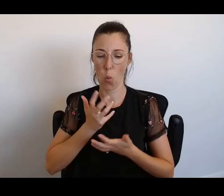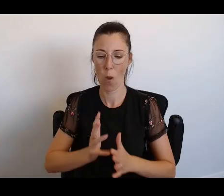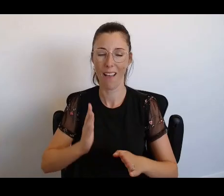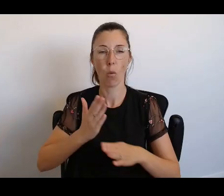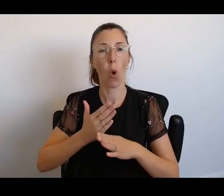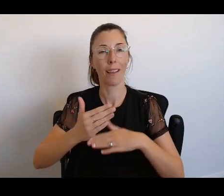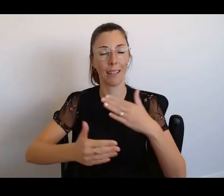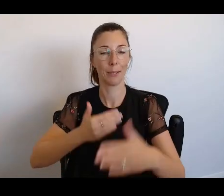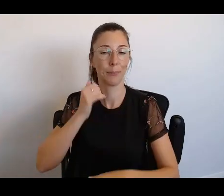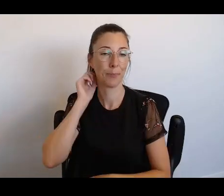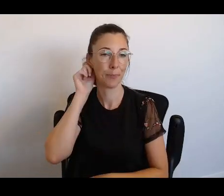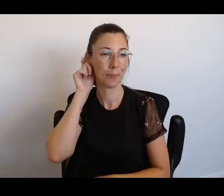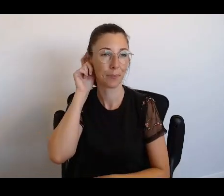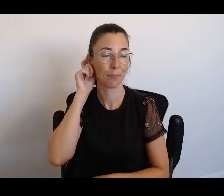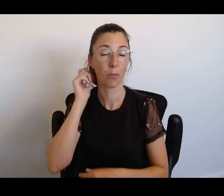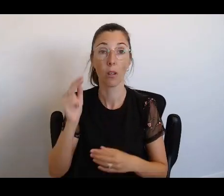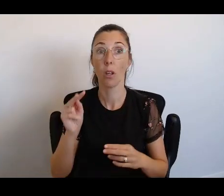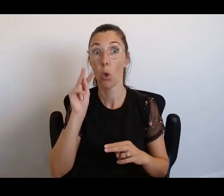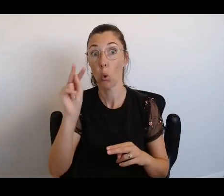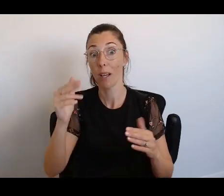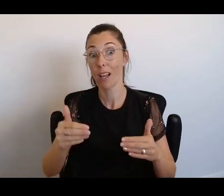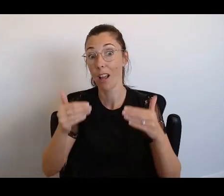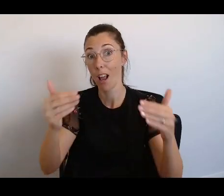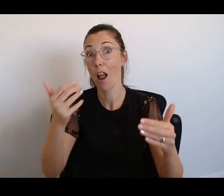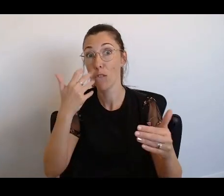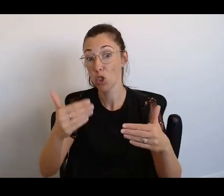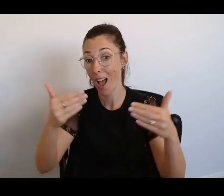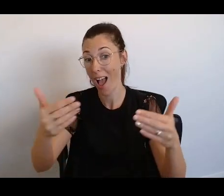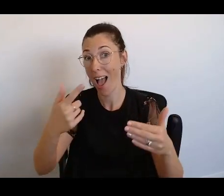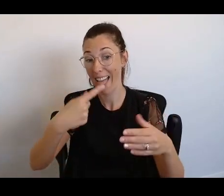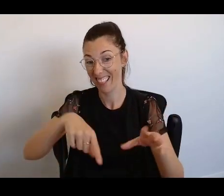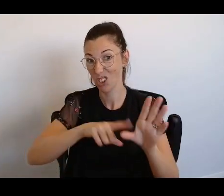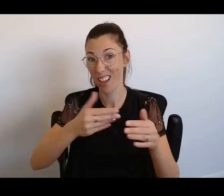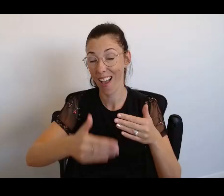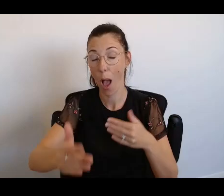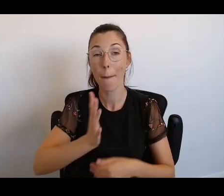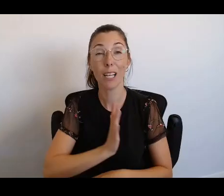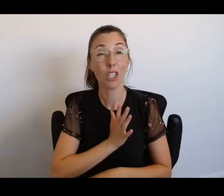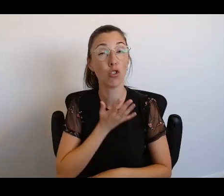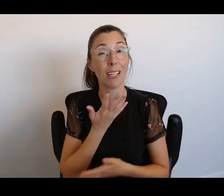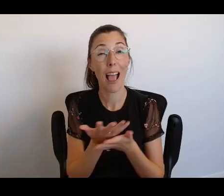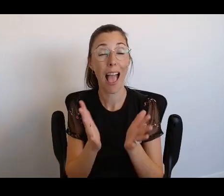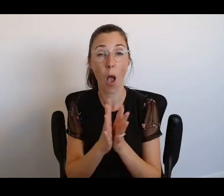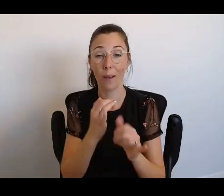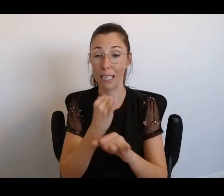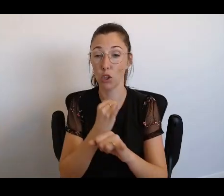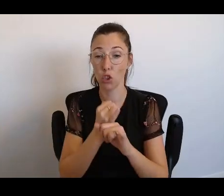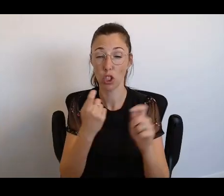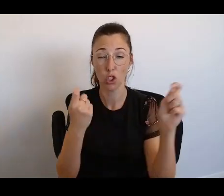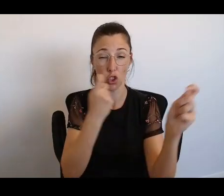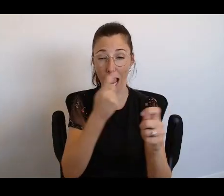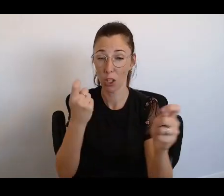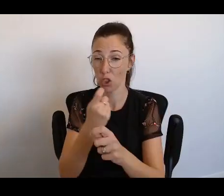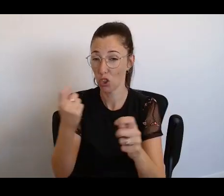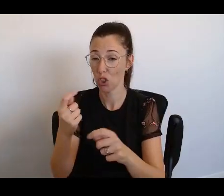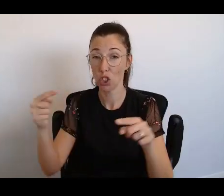Looking to the future and the year ahead, I'm interested in the ways in which institutions are changing and challenging the cultural landscape of art